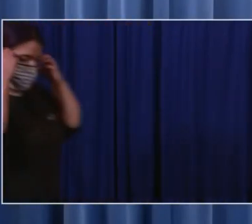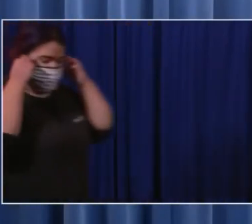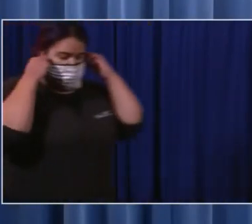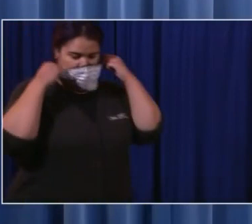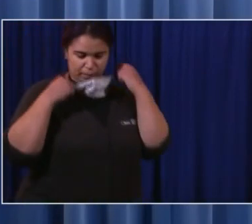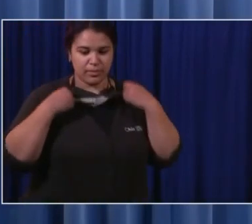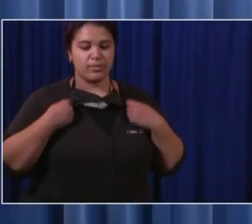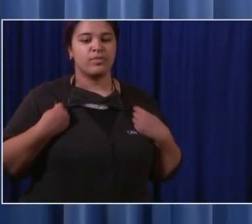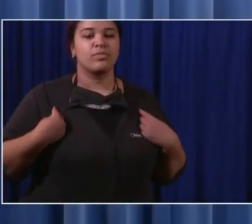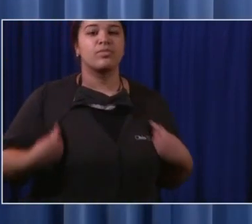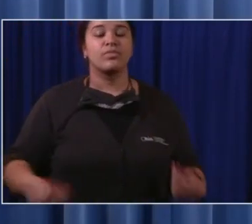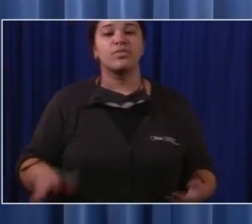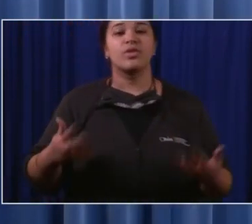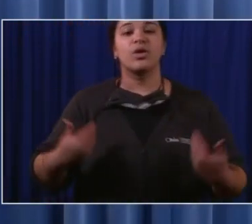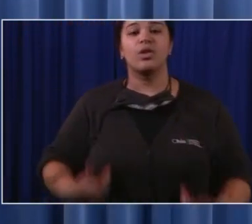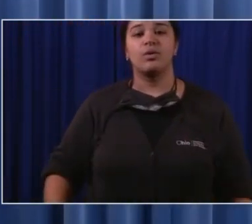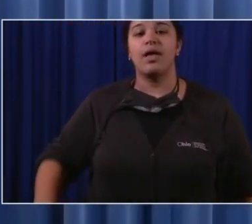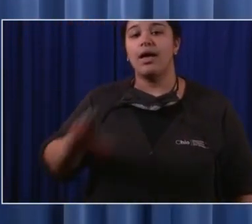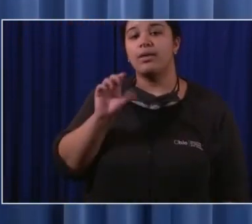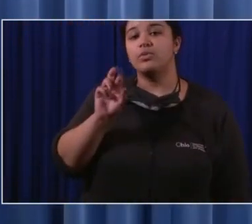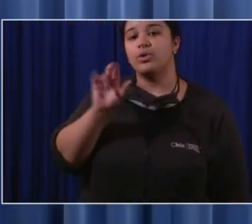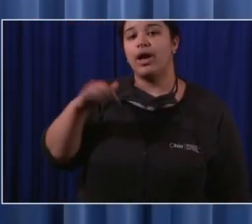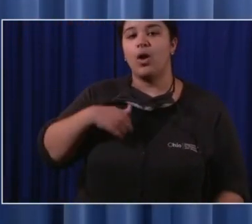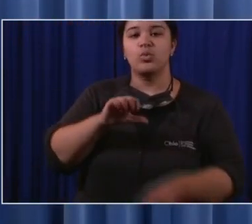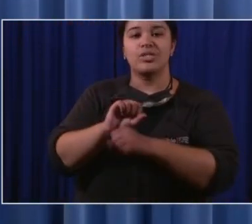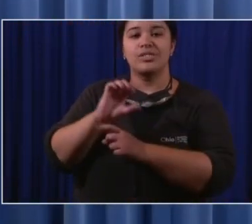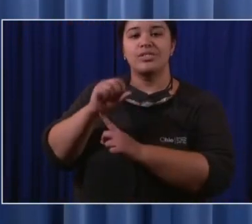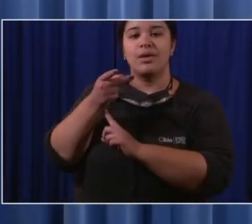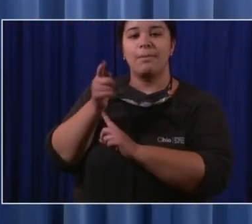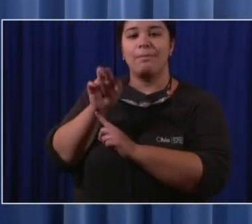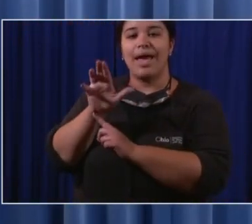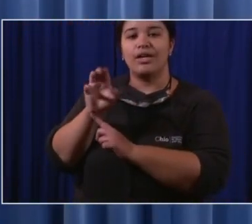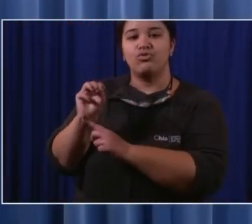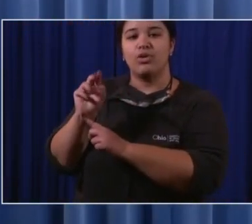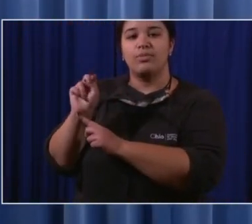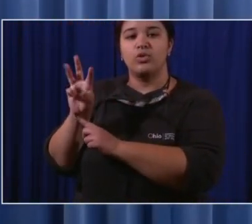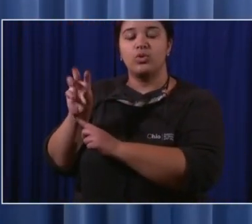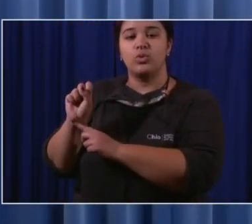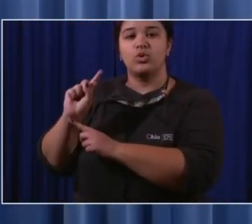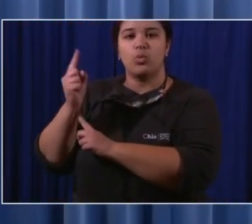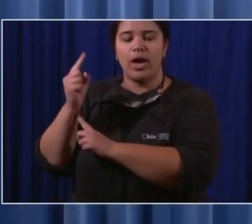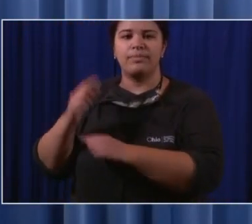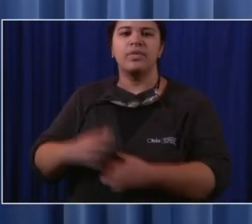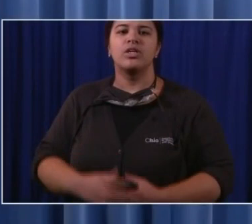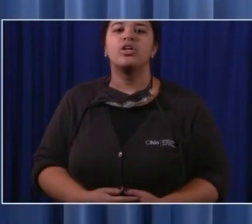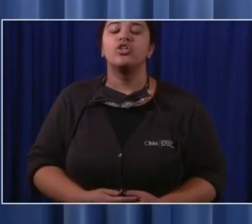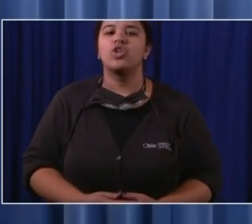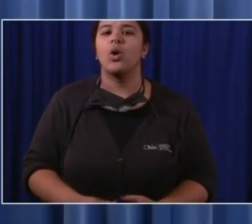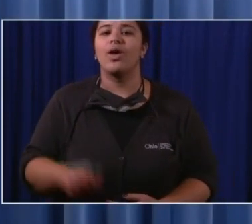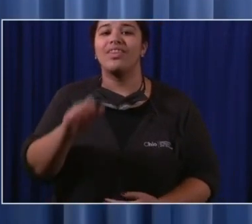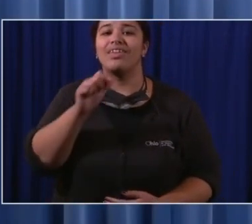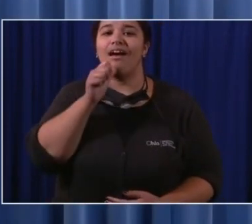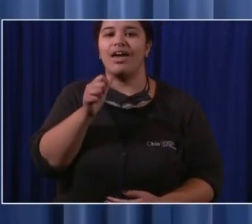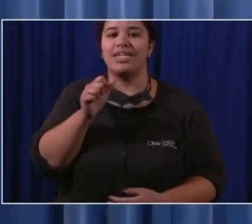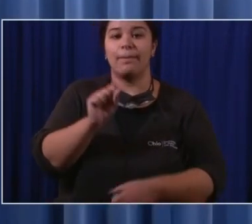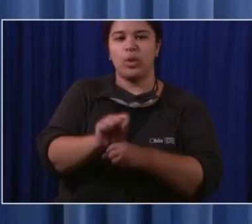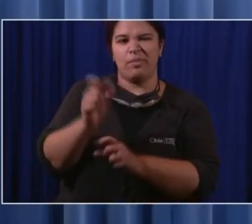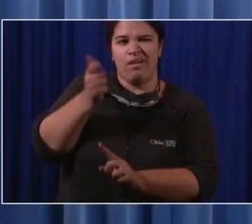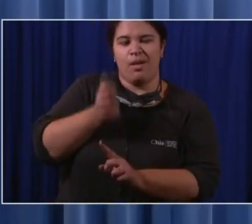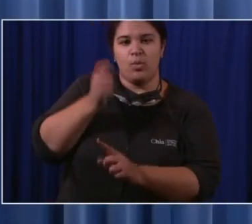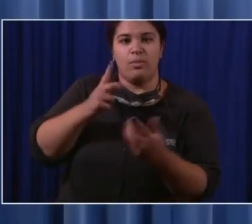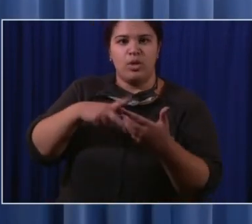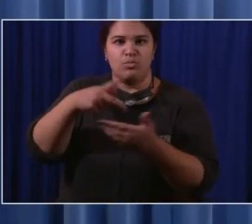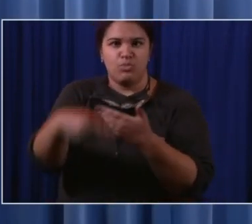Good afternoon, Governor DeWine. Ori Givens with Spectrum News 1. I have a question about the PUA unemployment program. We have tens of thousands of Ohioans who have